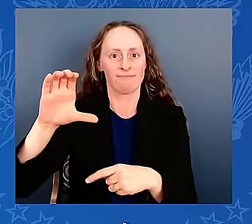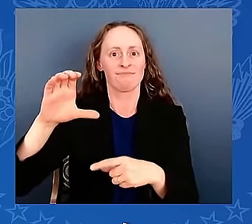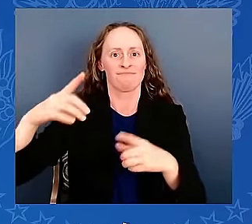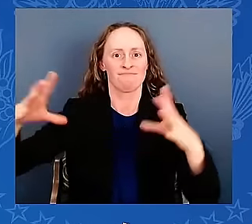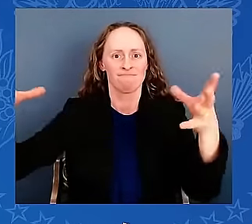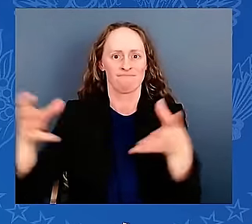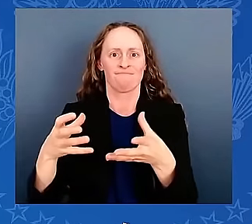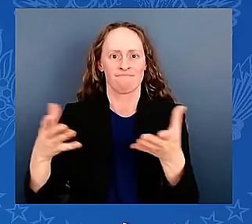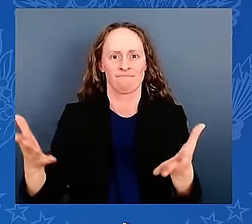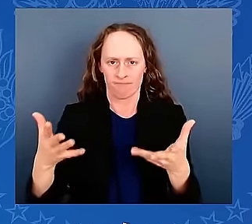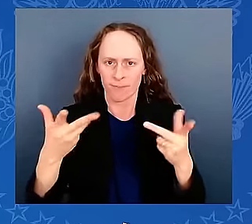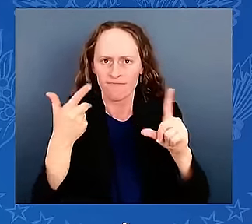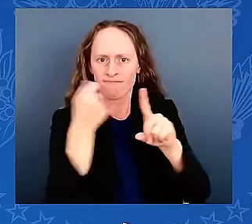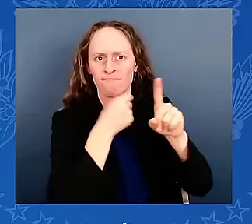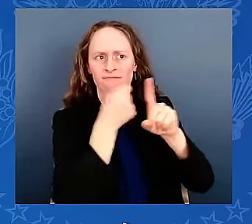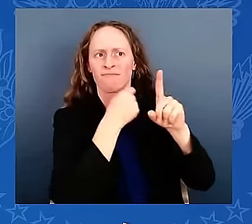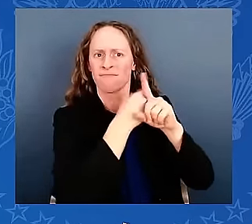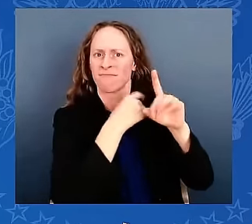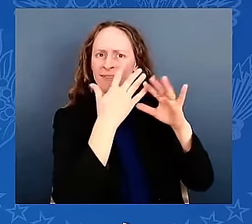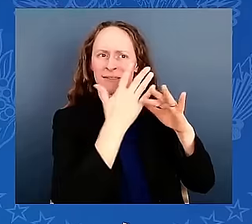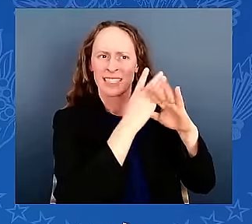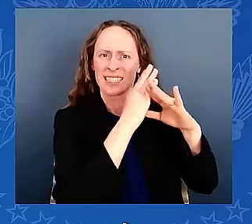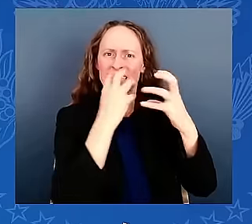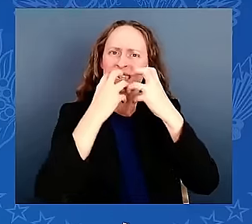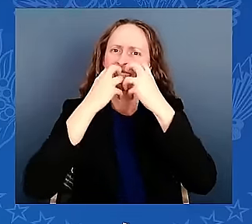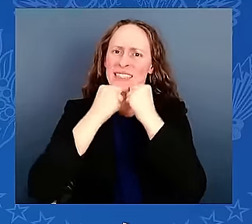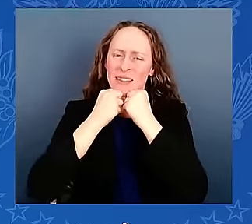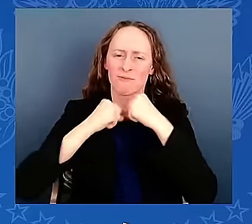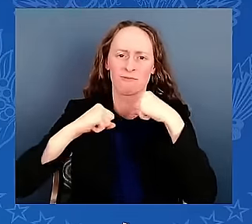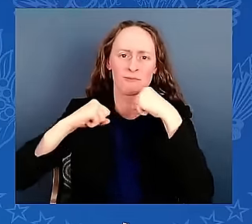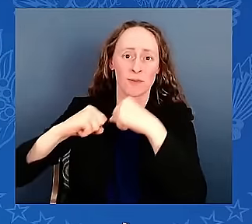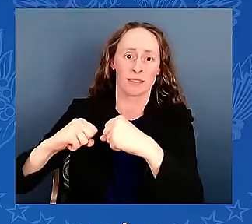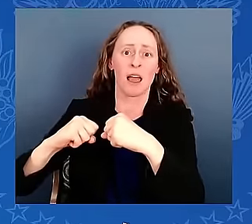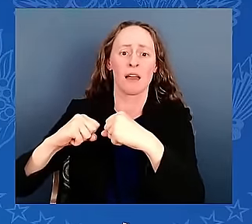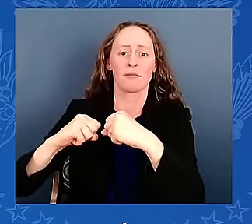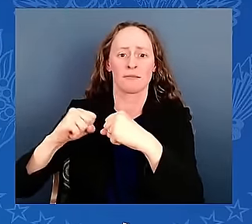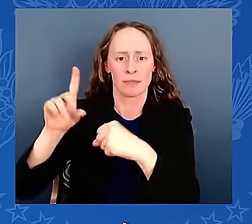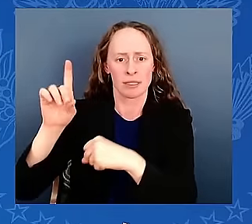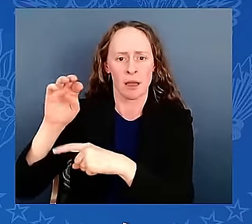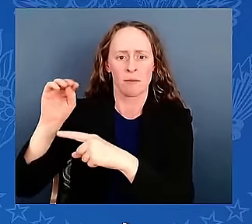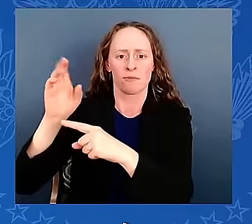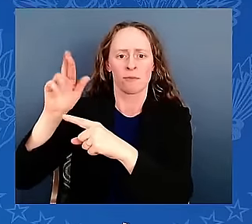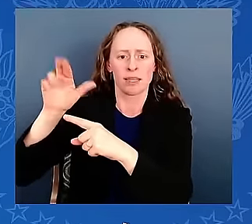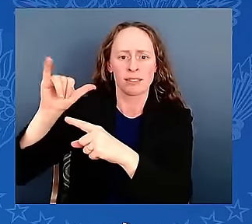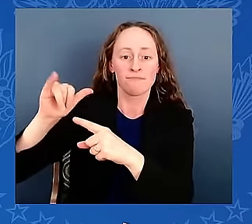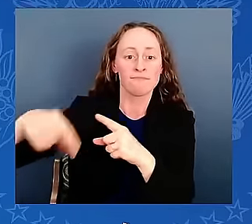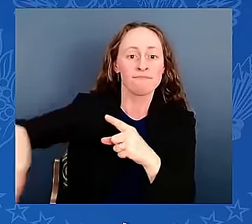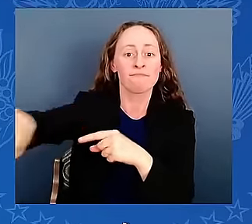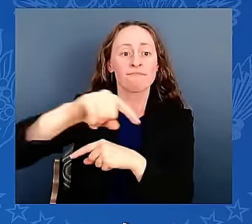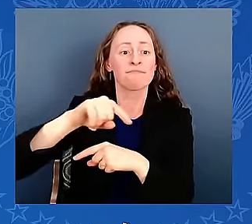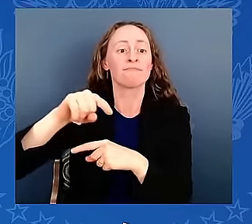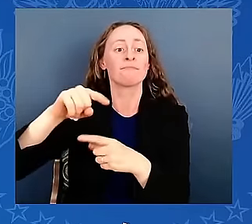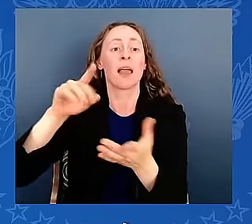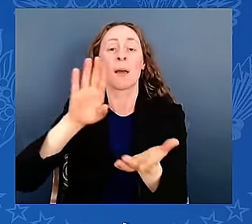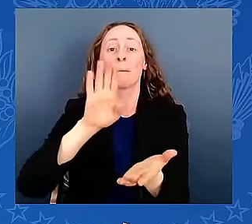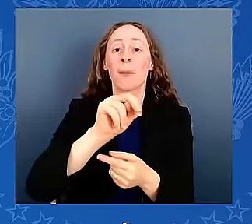committee. And the best friend anyone can have, Jim Clyburn of South Carolina.